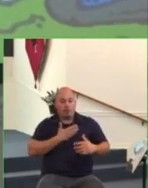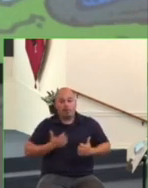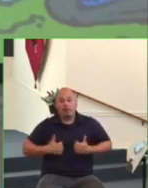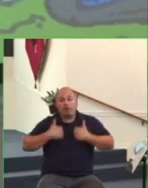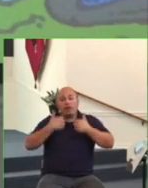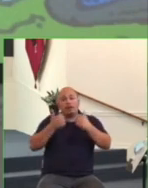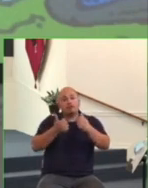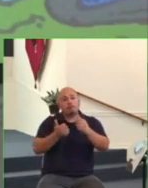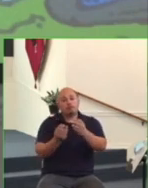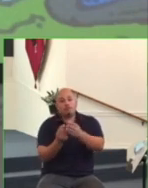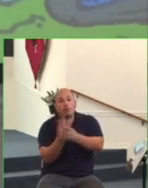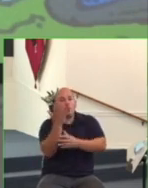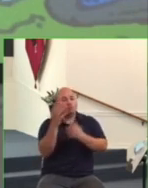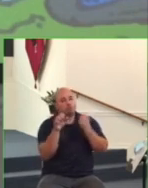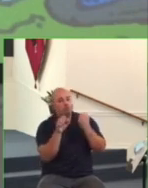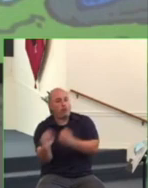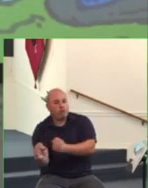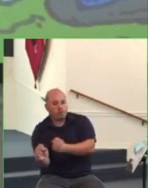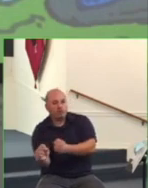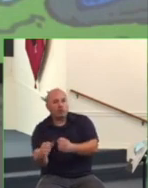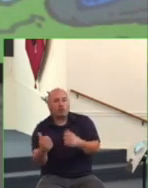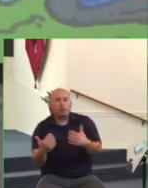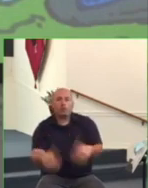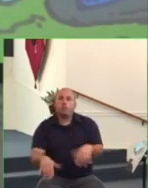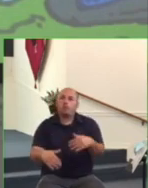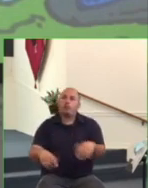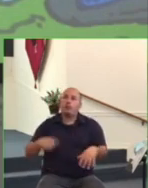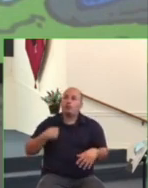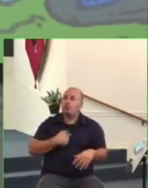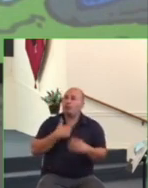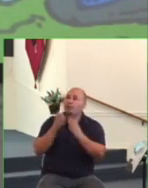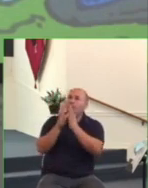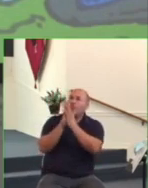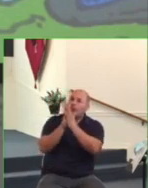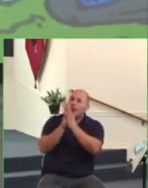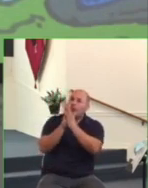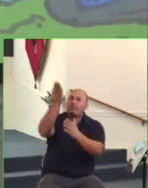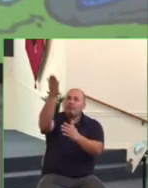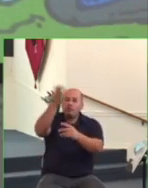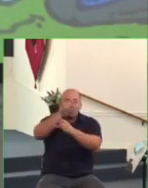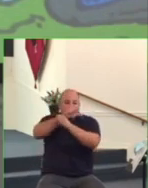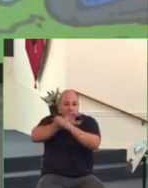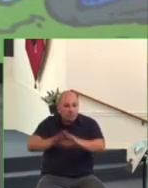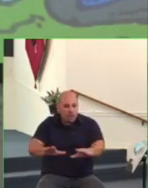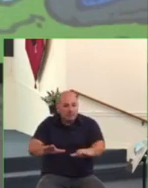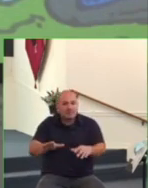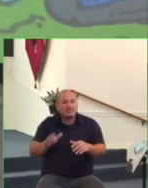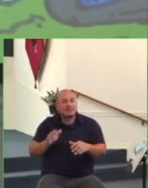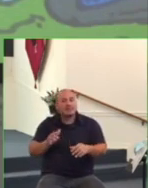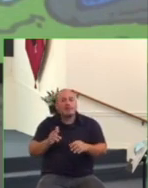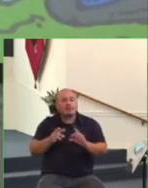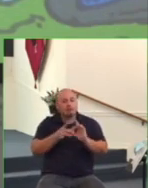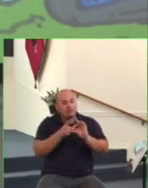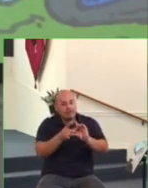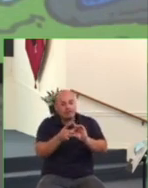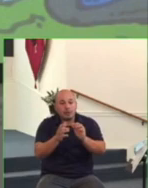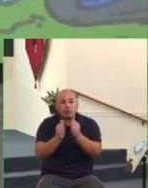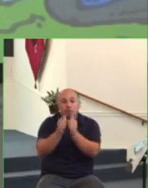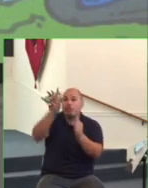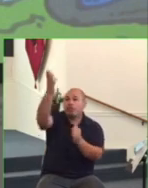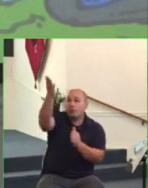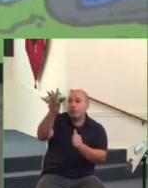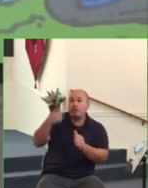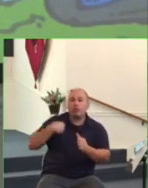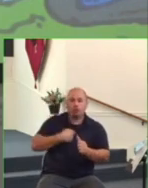with you, that we may always seek you first in our lives and find contentment in you in every situation. We pray,